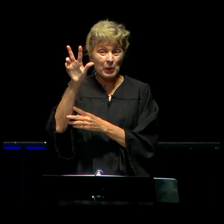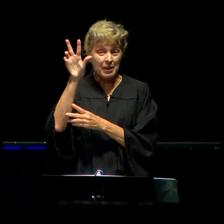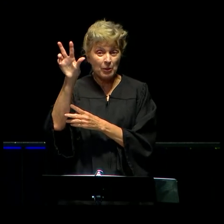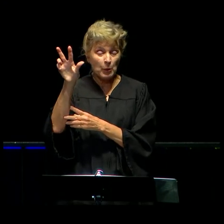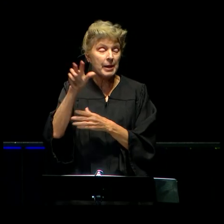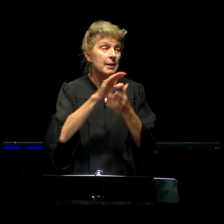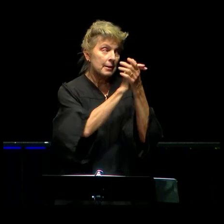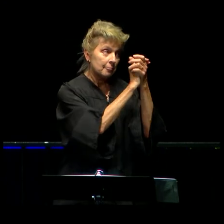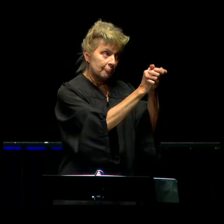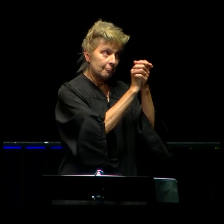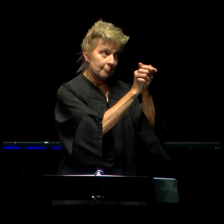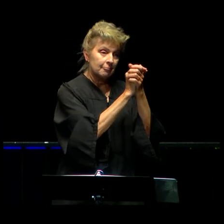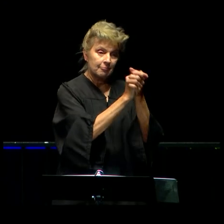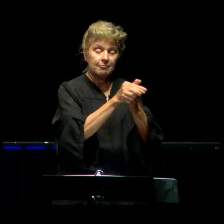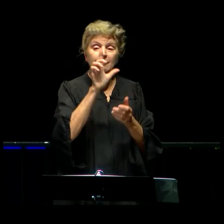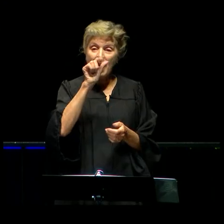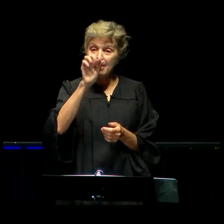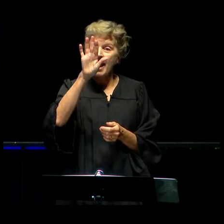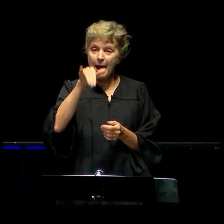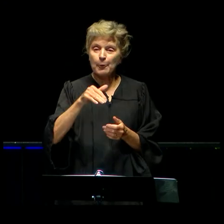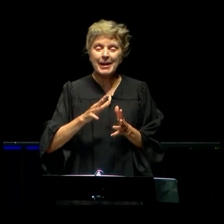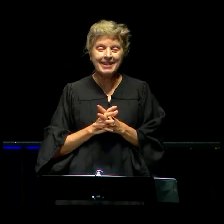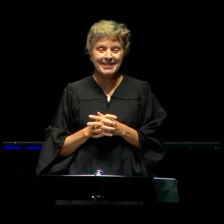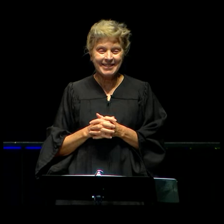4.33. Congratulations, Larry.